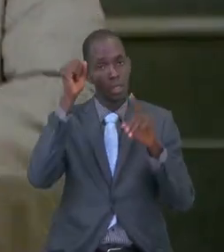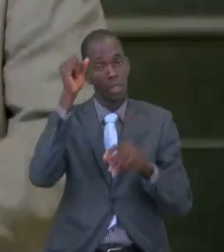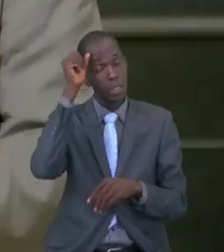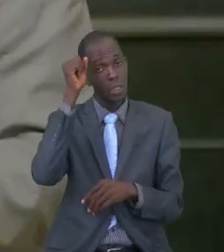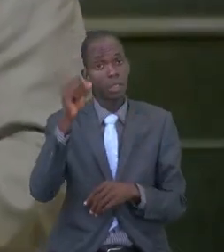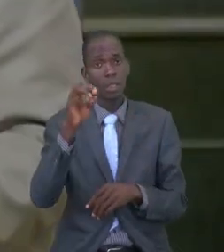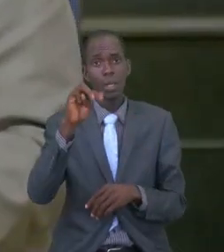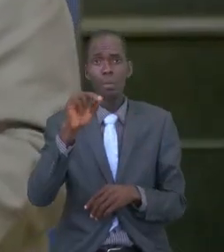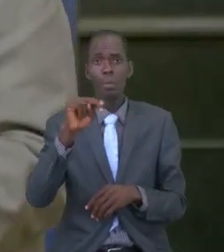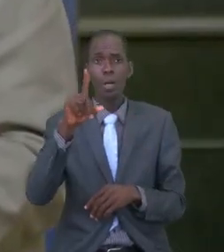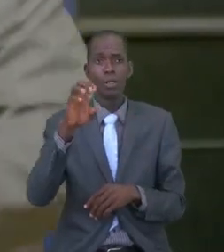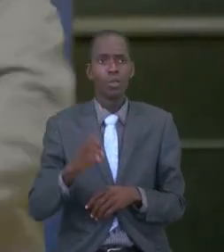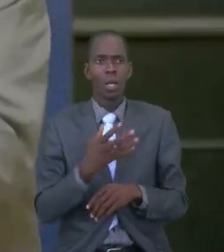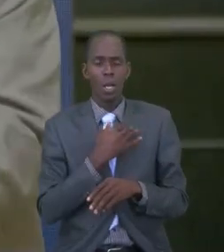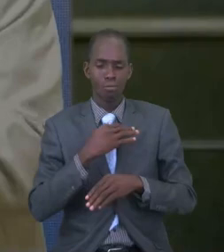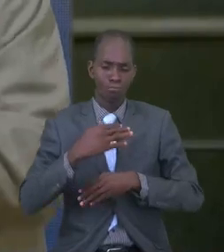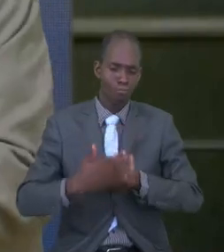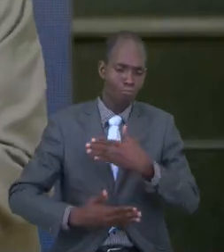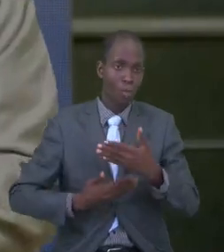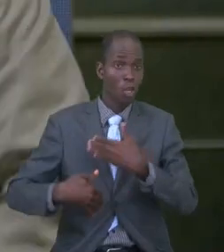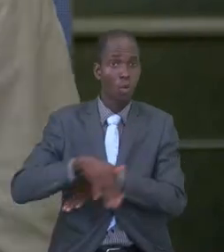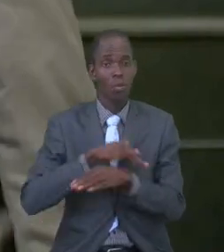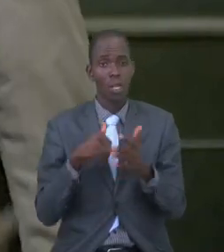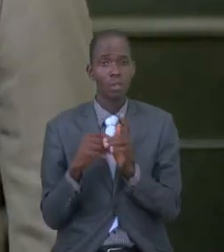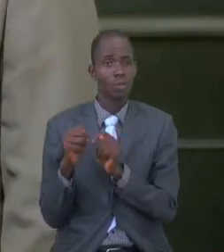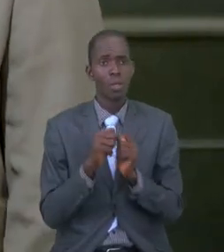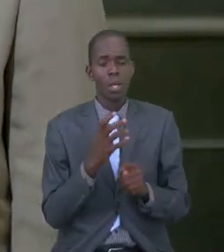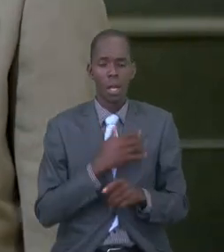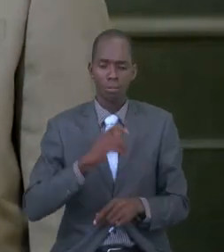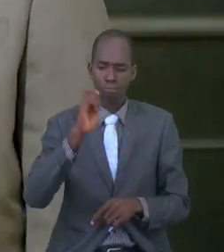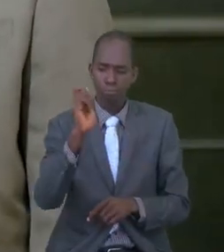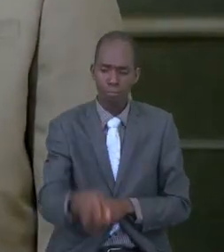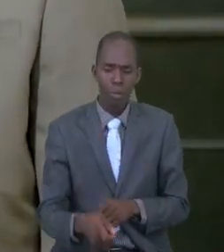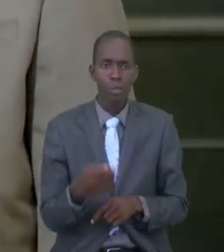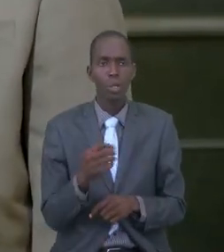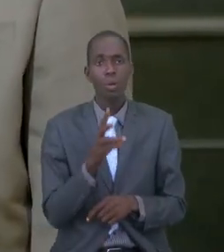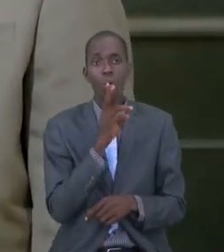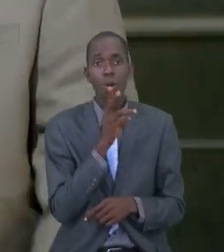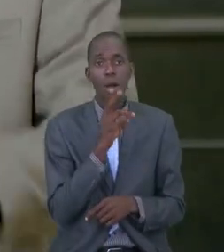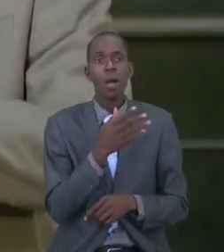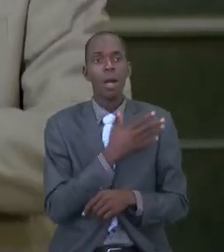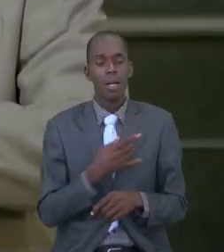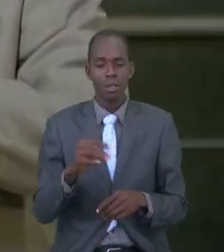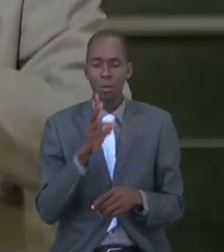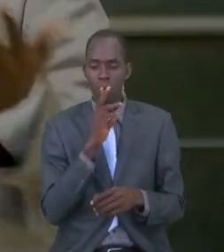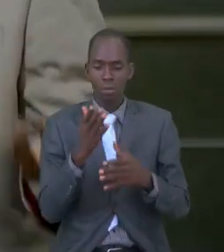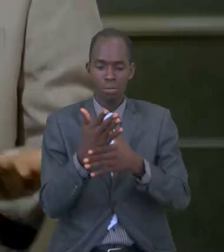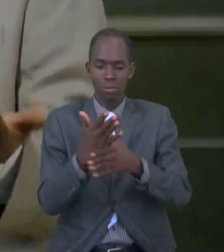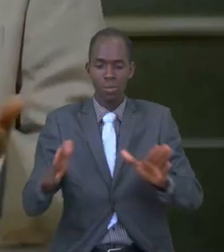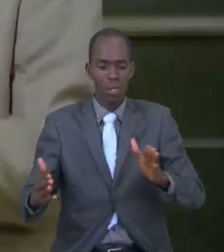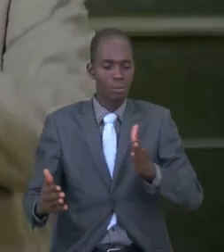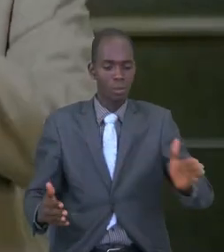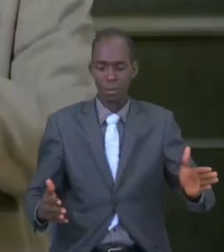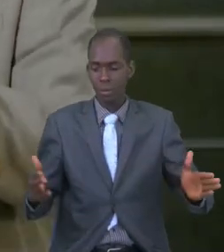he wrapped it together and smote the waters, and they were divided hither and